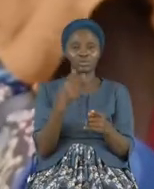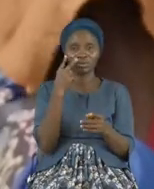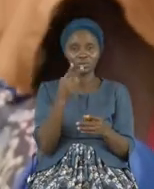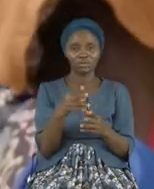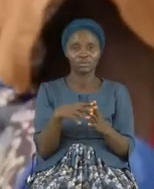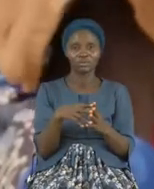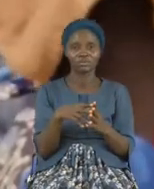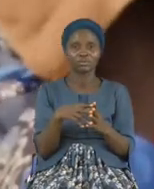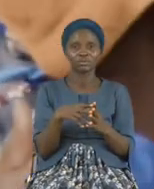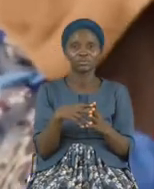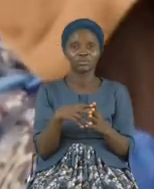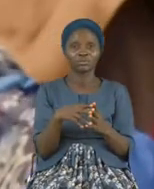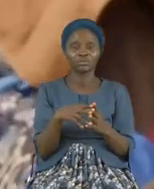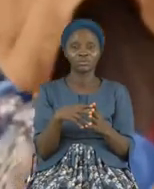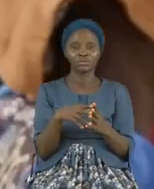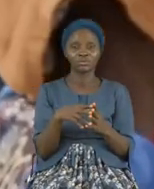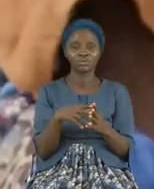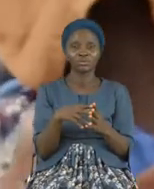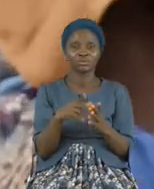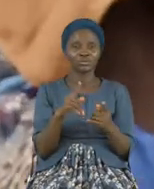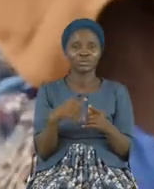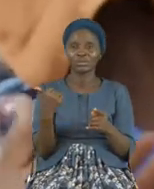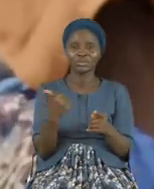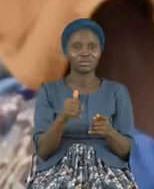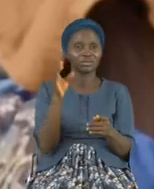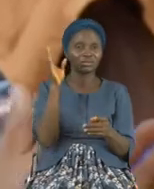to any evil spirit.